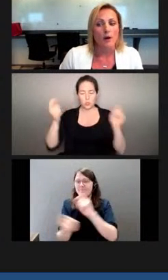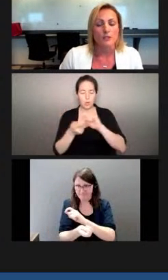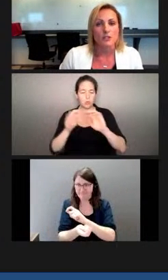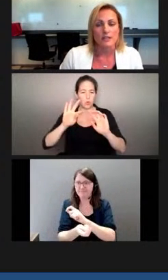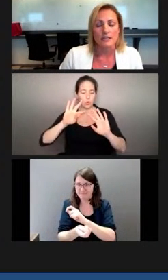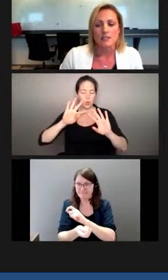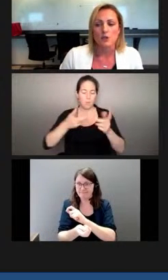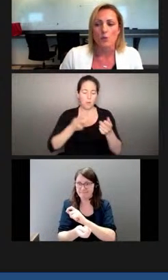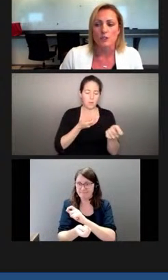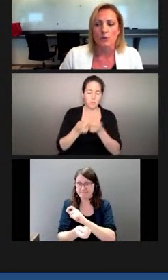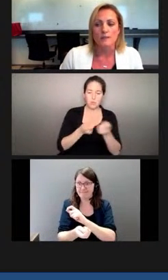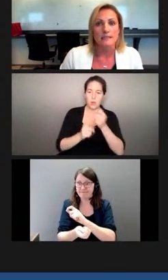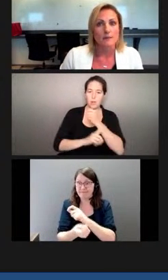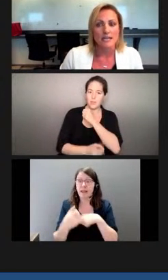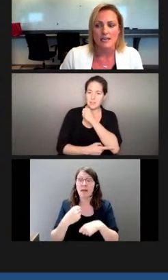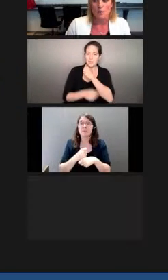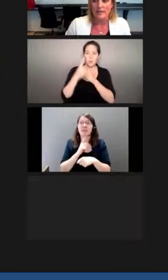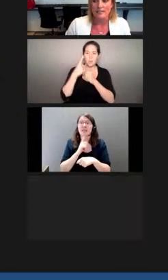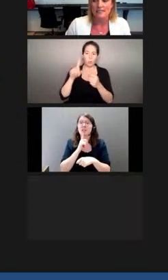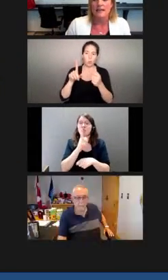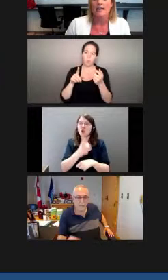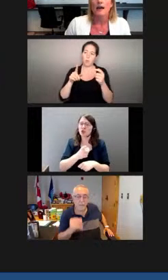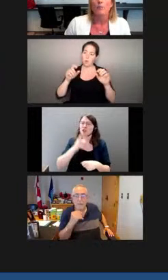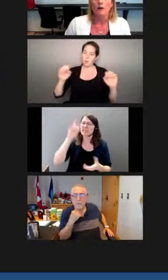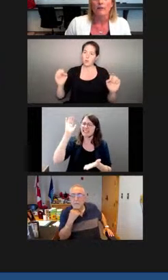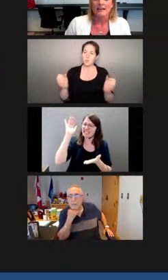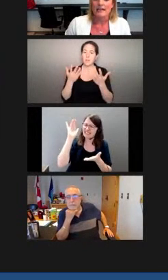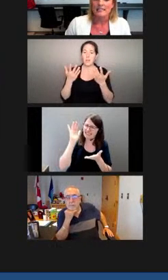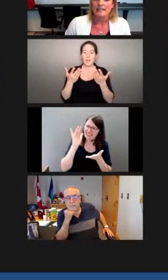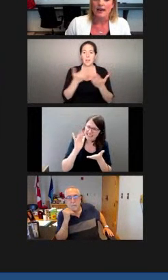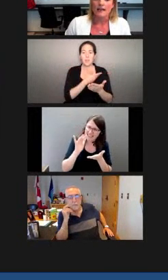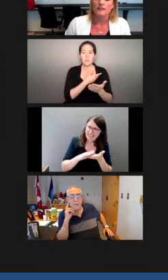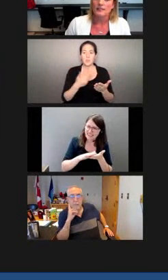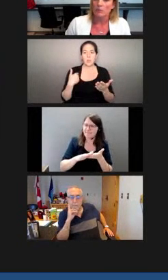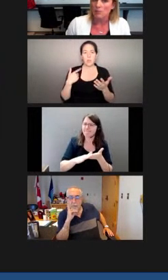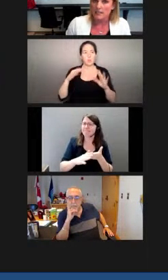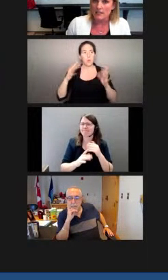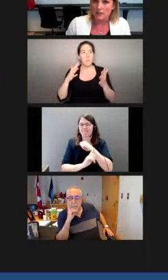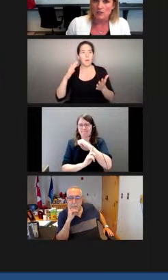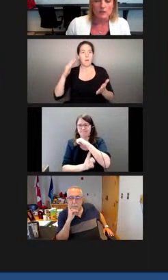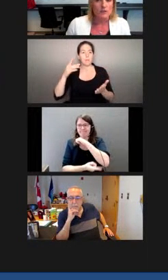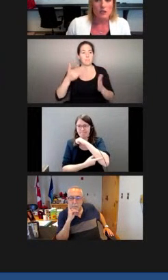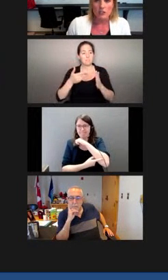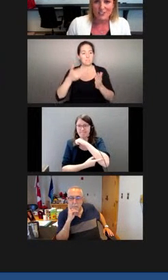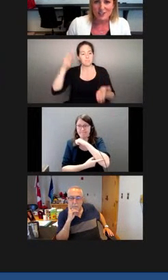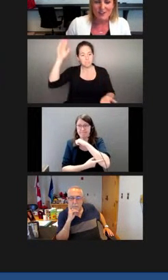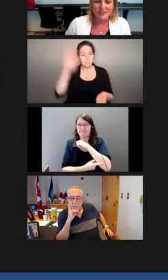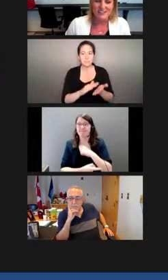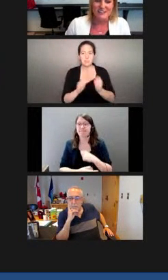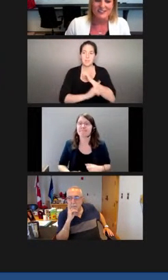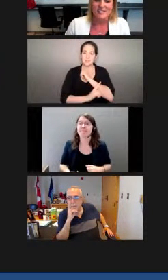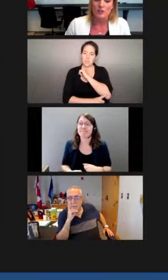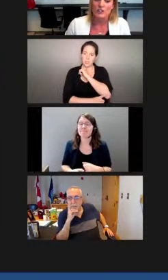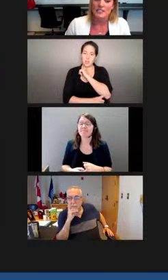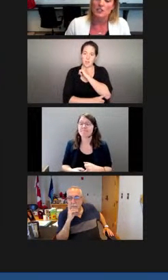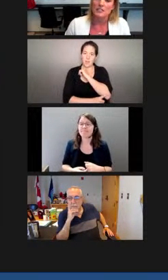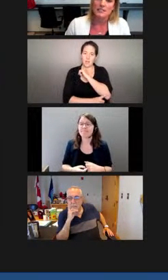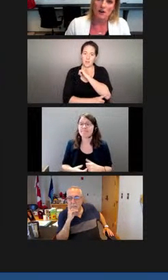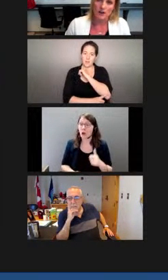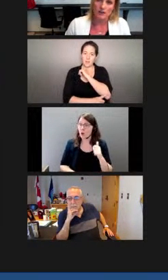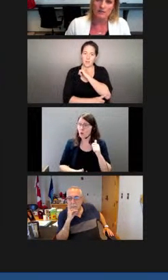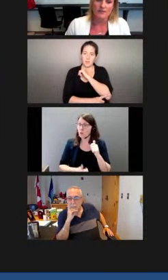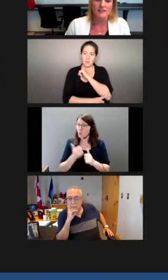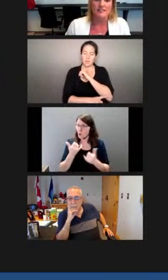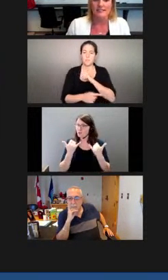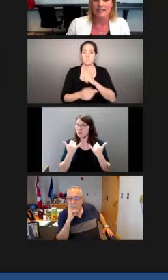supporting opportunities to work towards eliminating waste by recognizing that some of the materials, or a good chunk of the materials that are traditionally